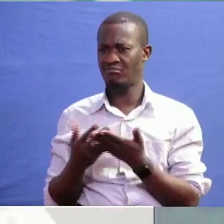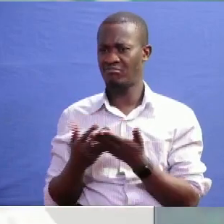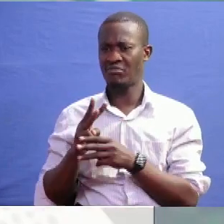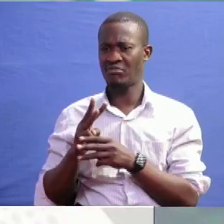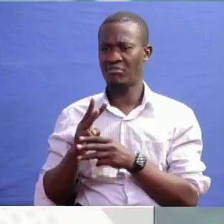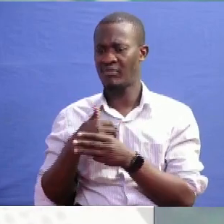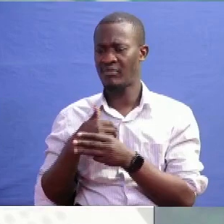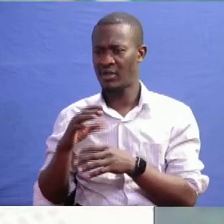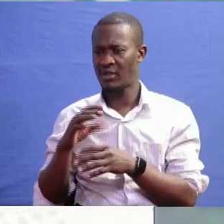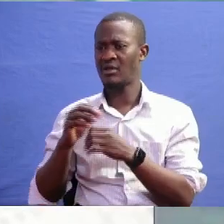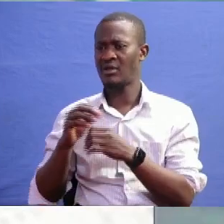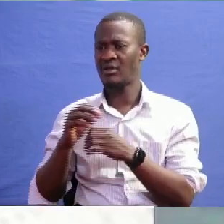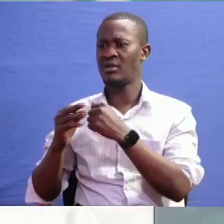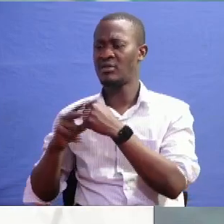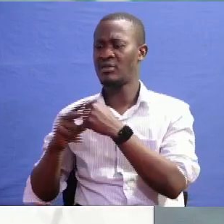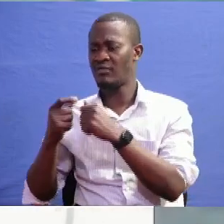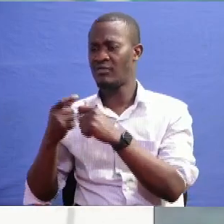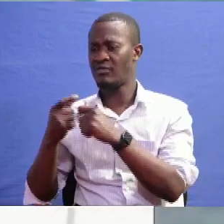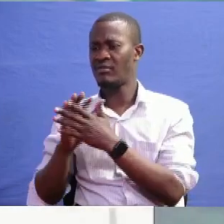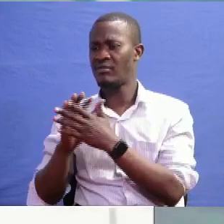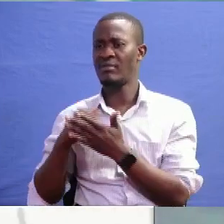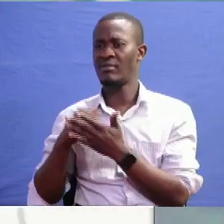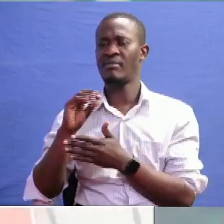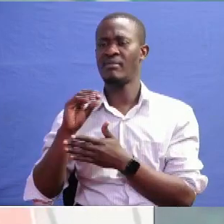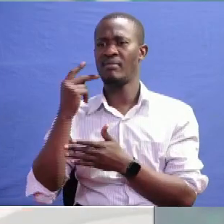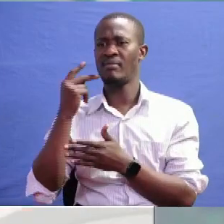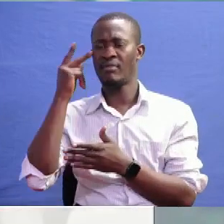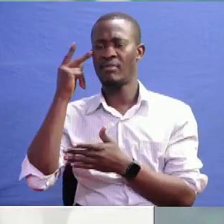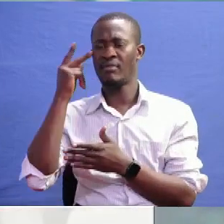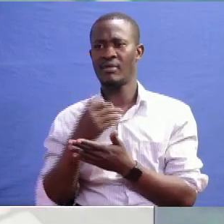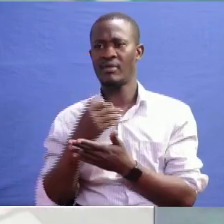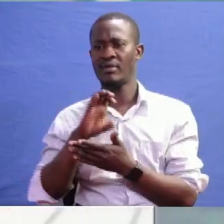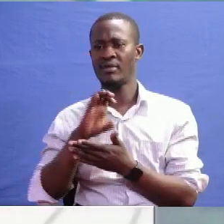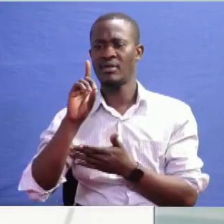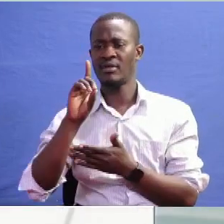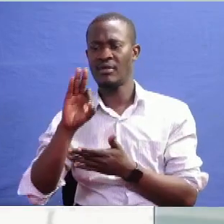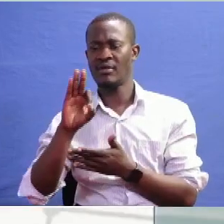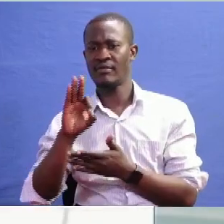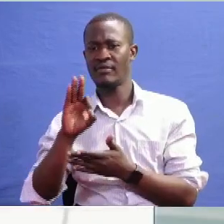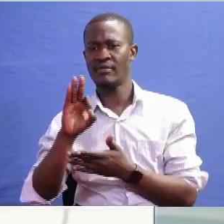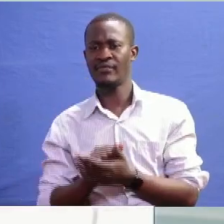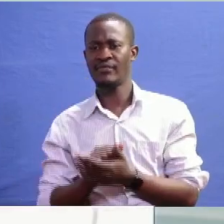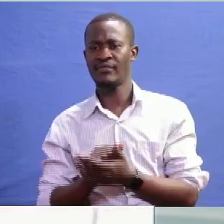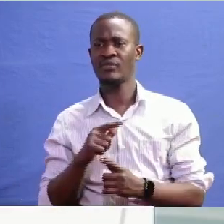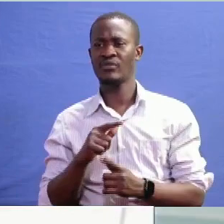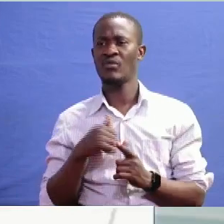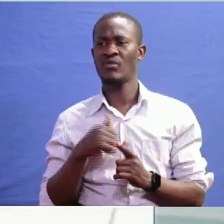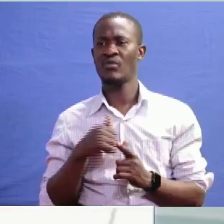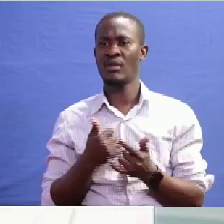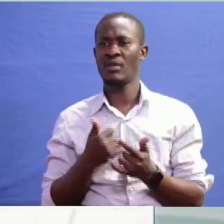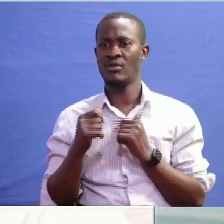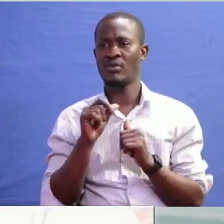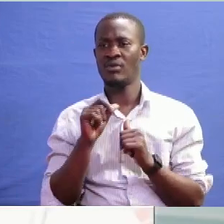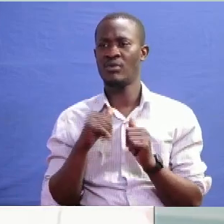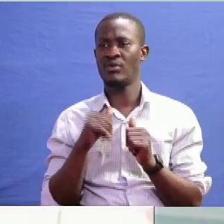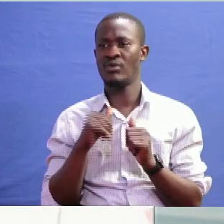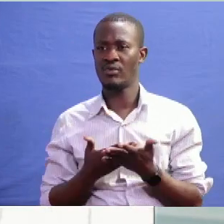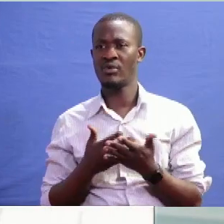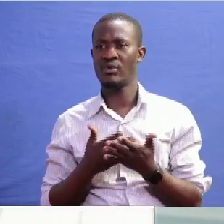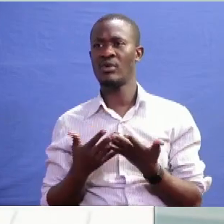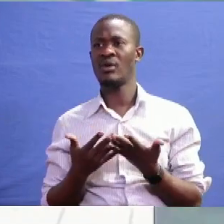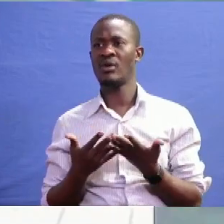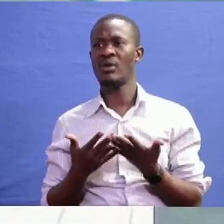from Helb, 60 from my parents, 63 from where? CDF. Yeah. All right. Yeah. Well, now that we are talking about how